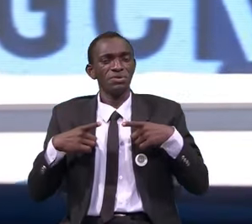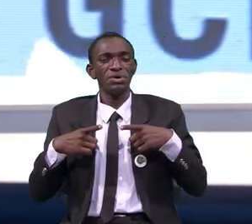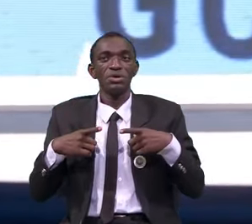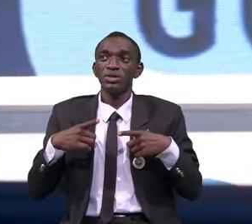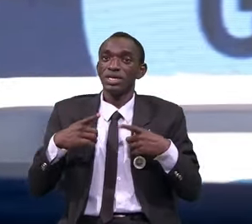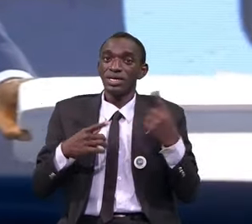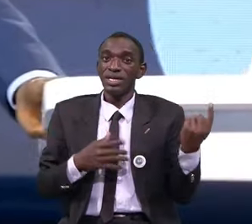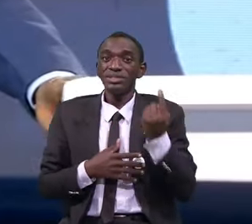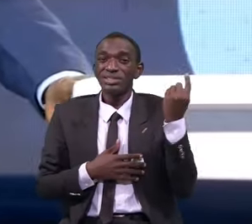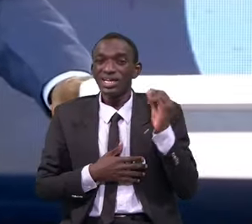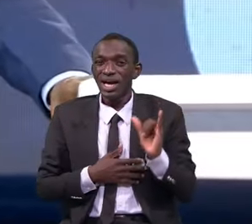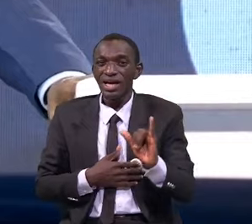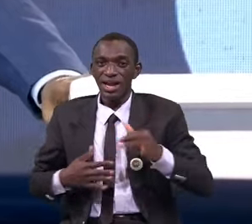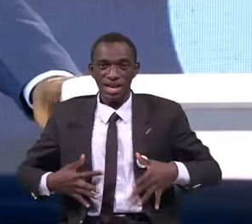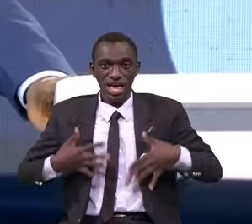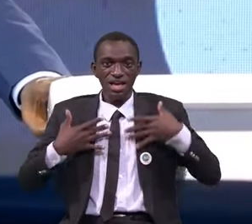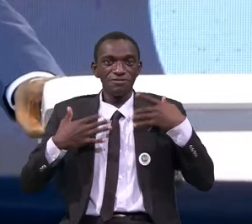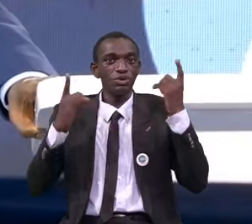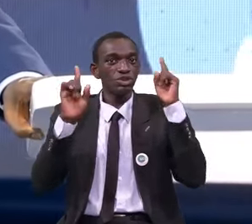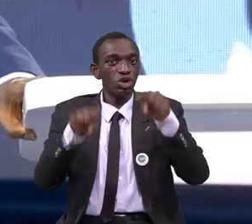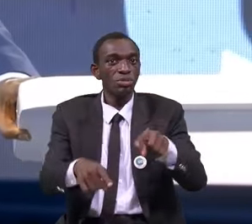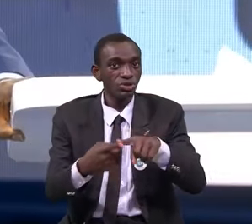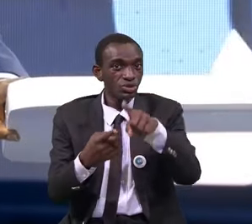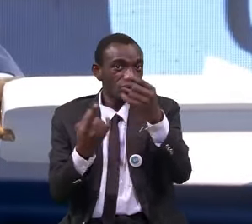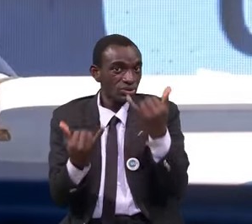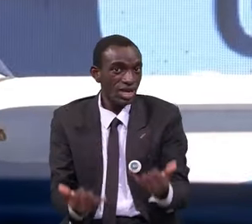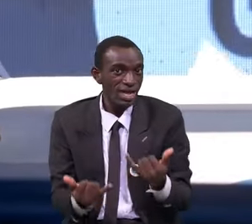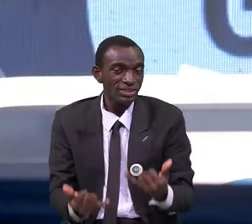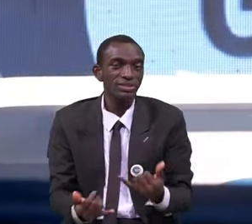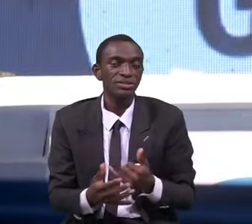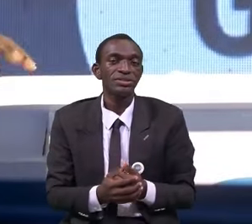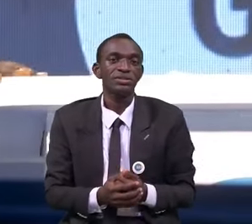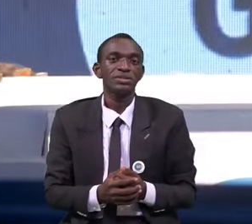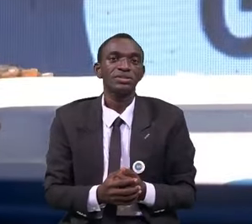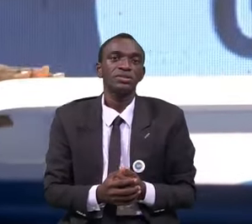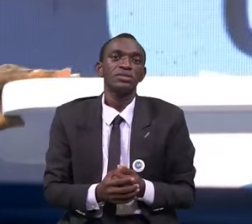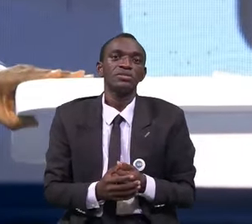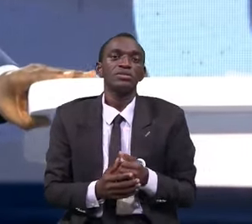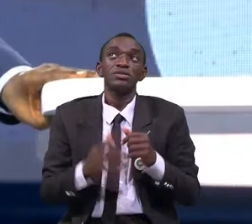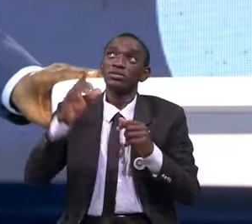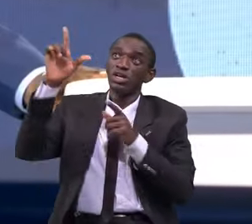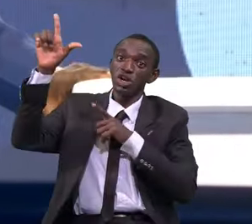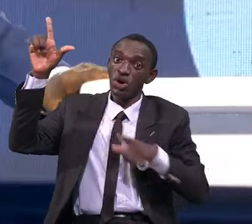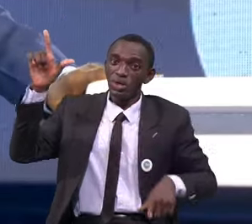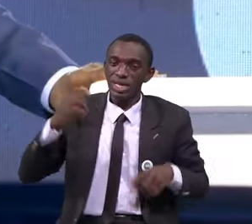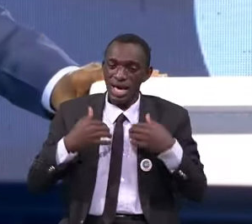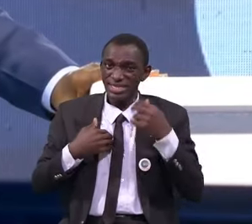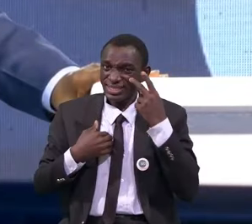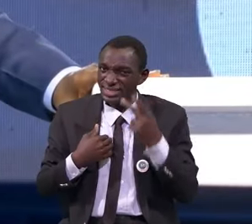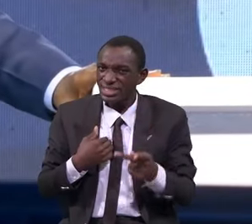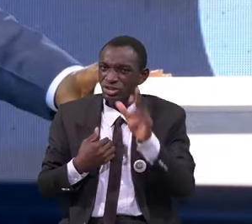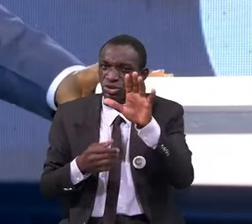Eternal life is coming to you tonight. The Lord has seen your condition